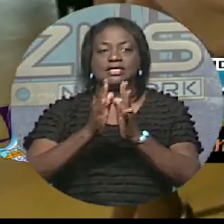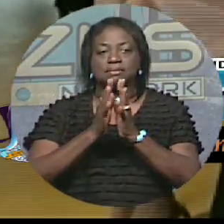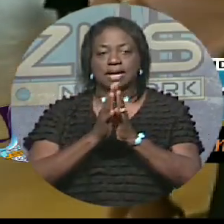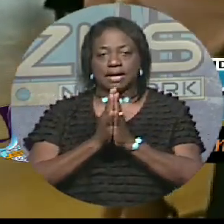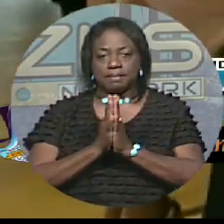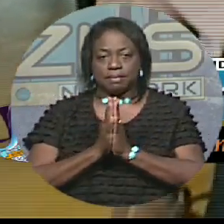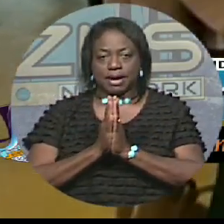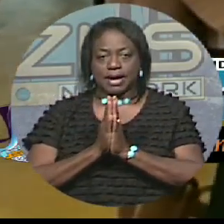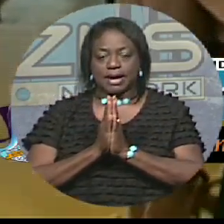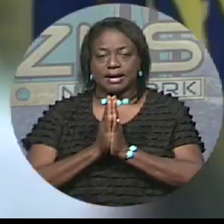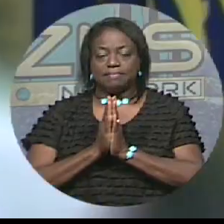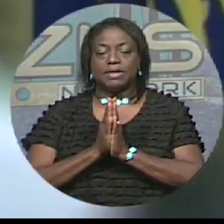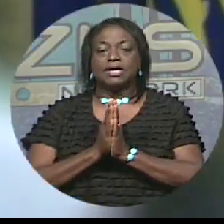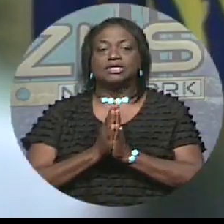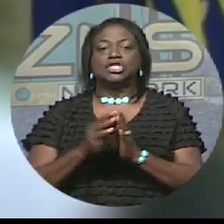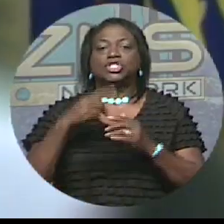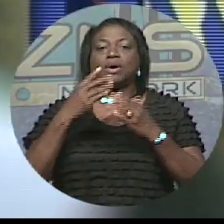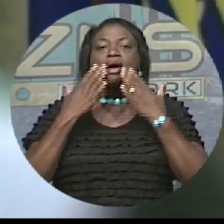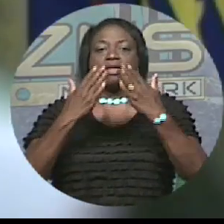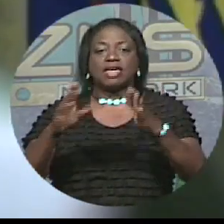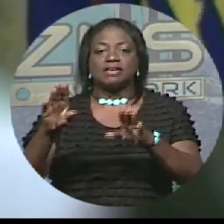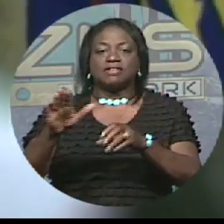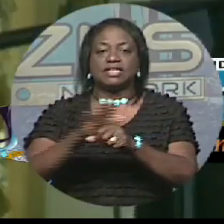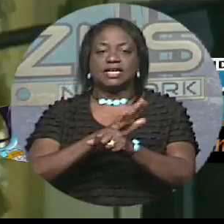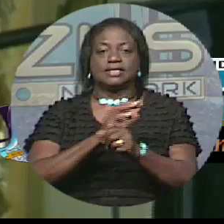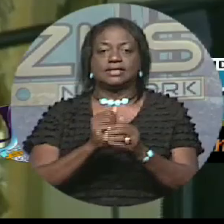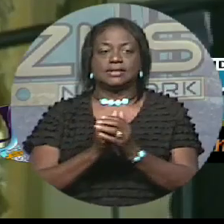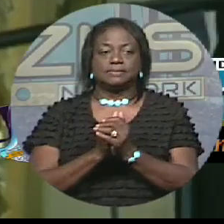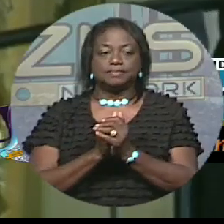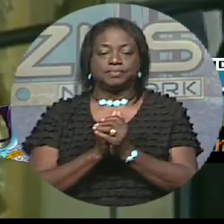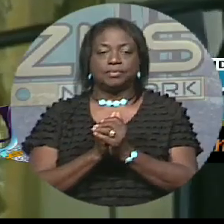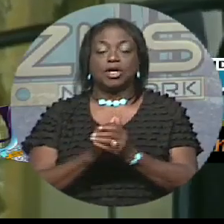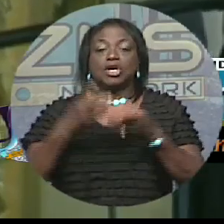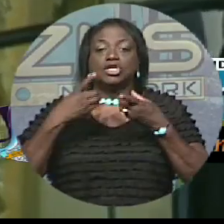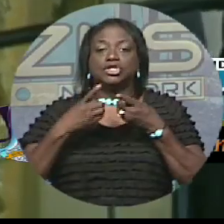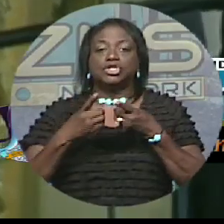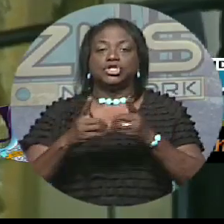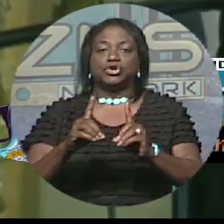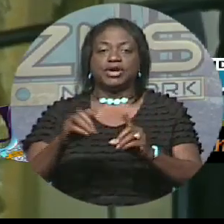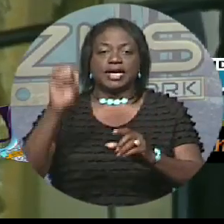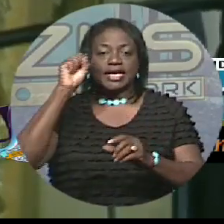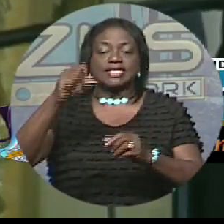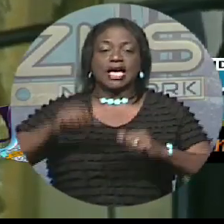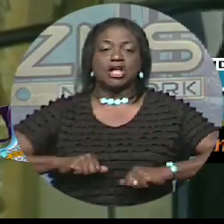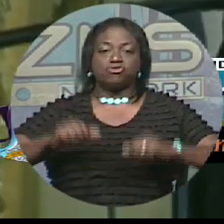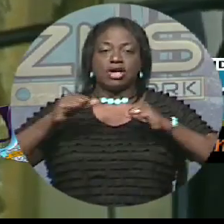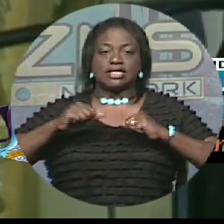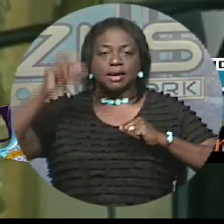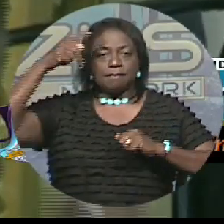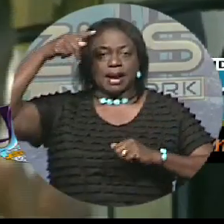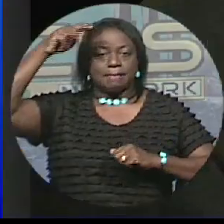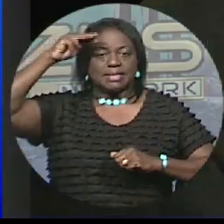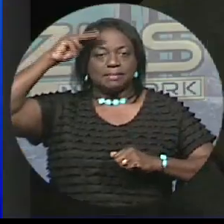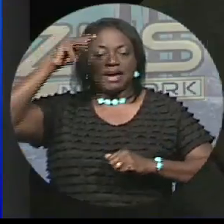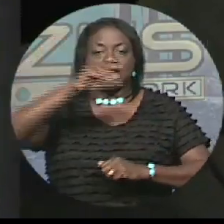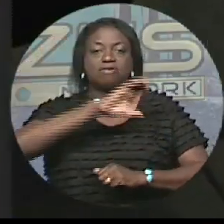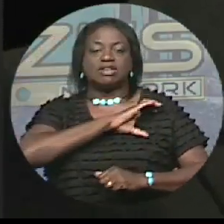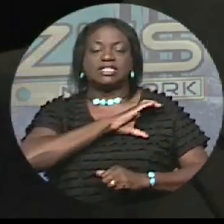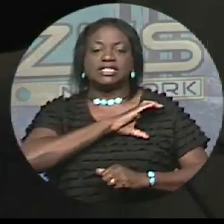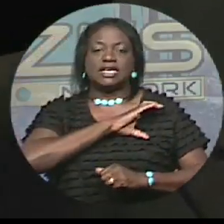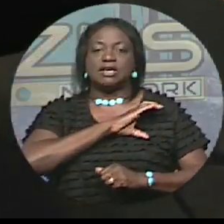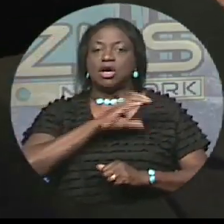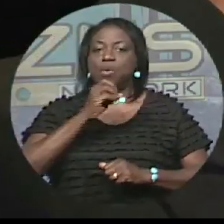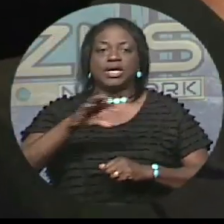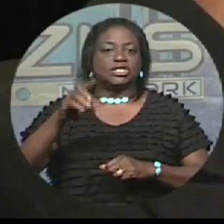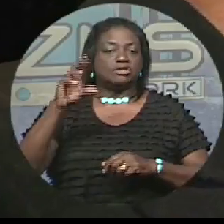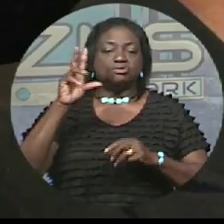prayer, symbolic of her gratitude and humility. During his address, Prime Minister Perry Christie wasted no time, declaring